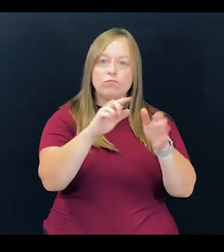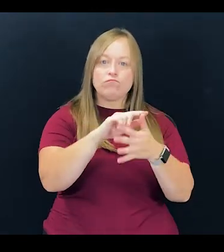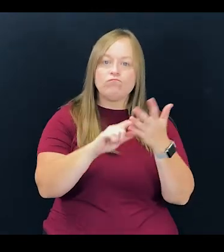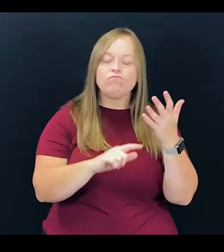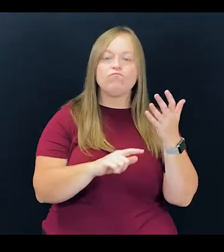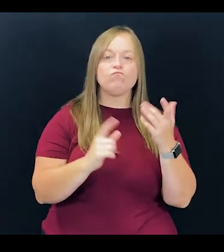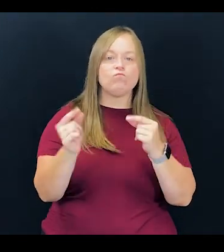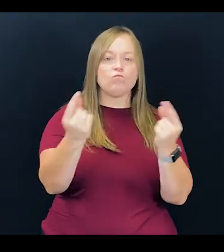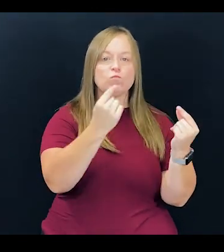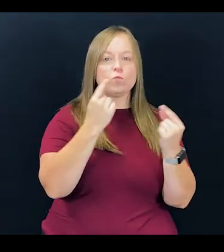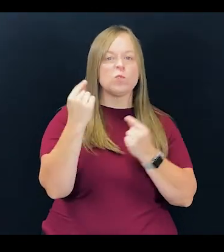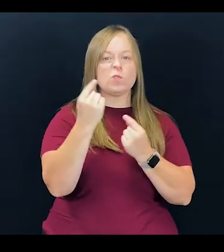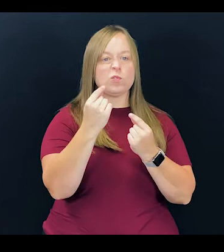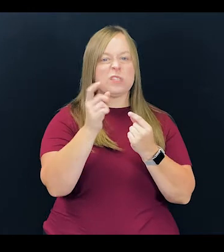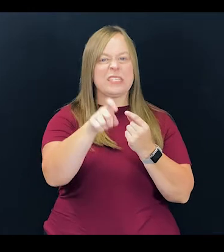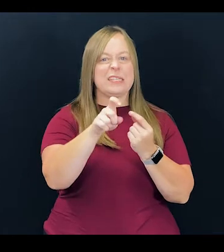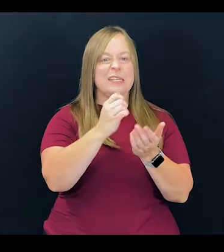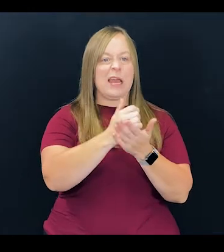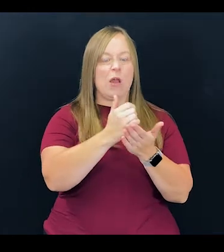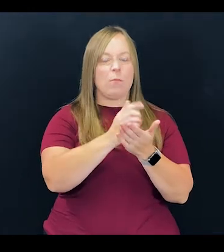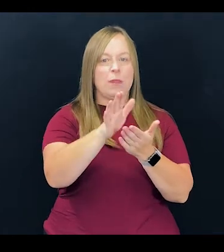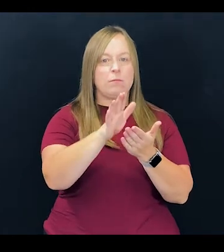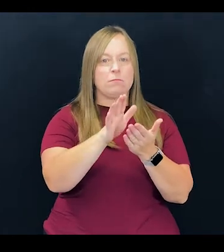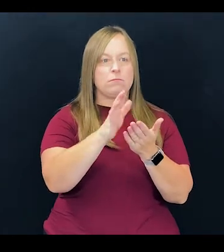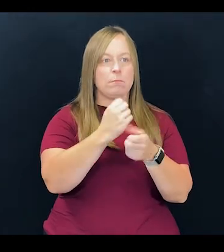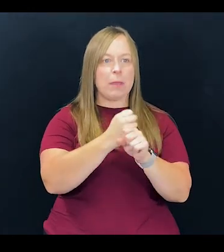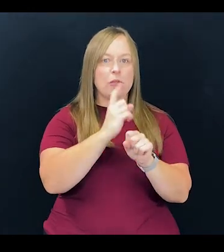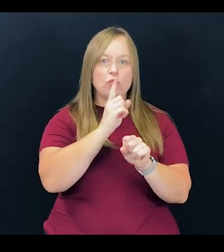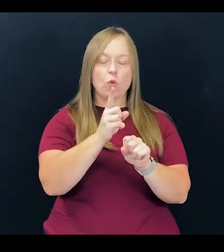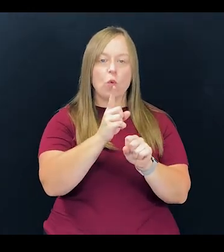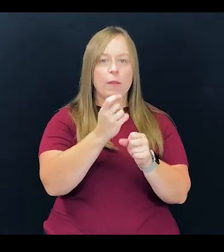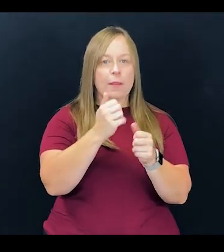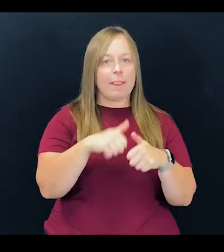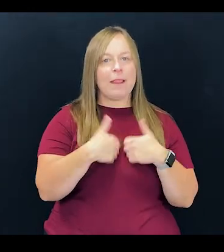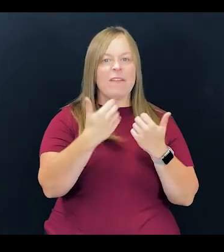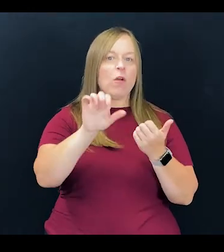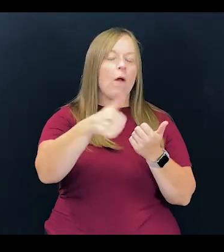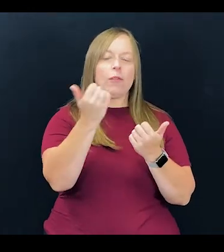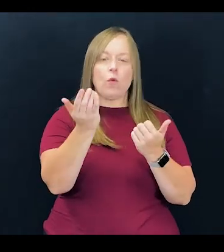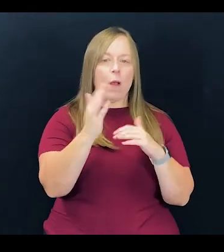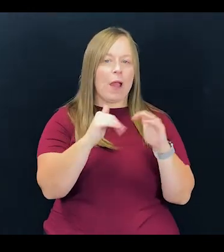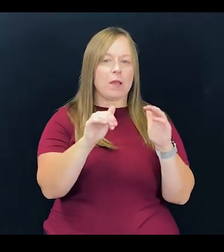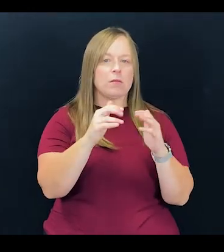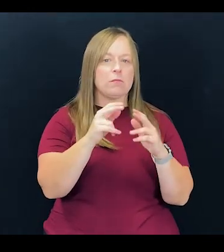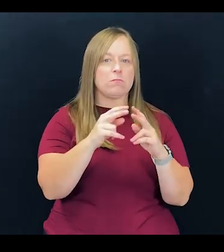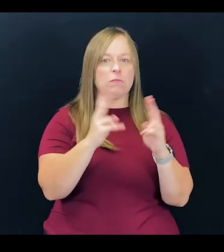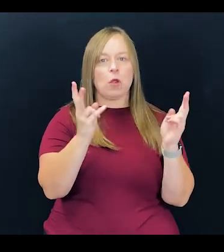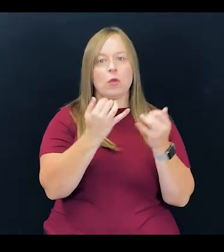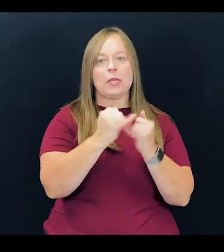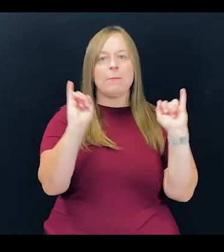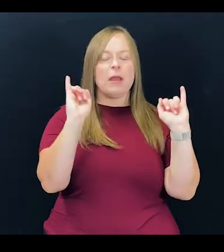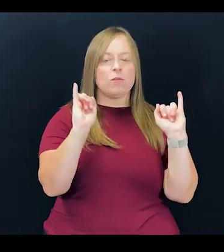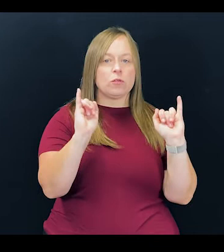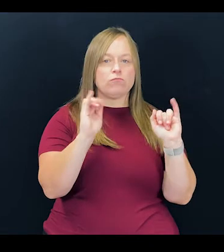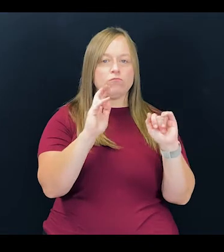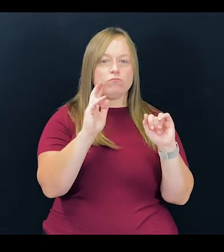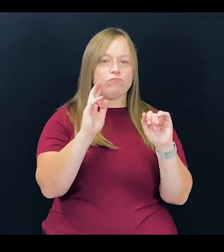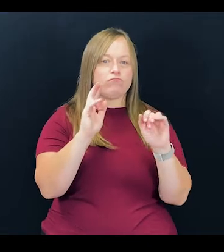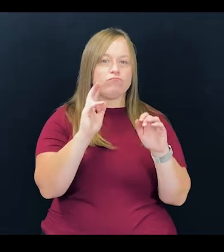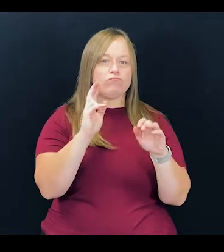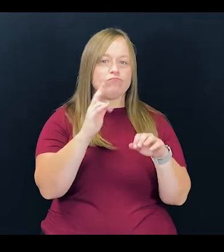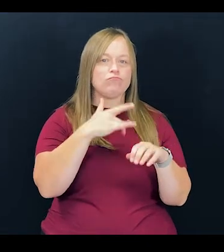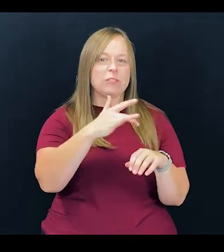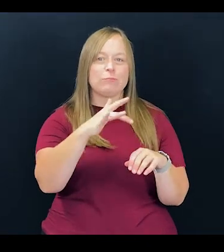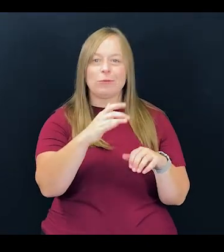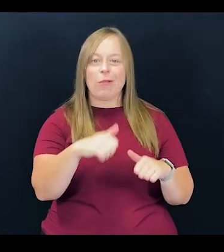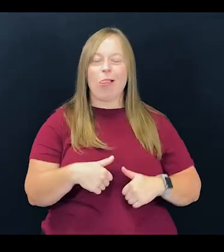daily activities, basically do what they need to do to be sure that, they live otherwise very independent, very